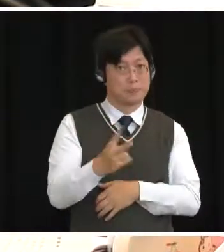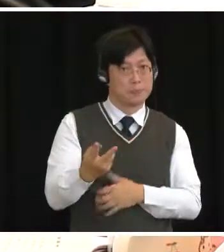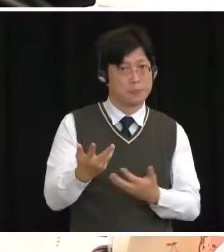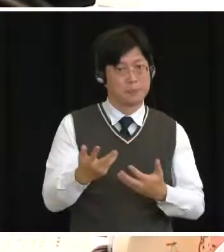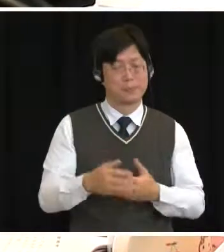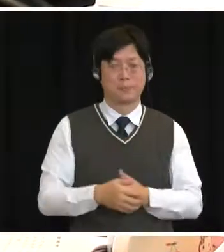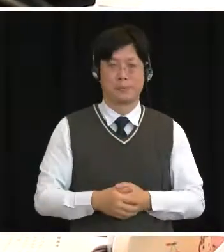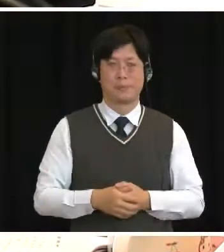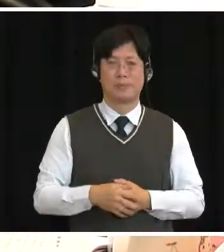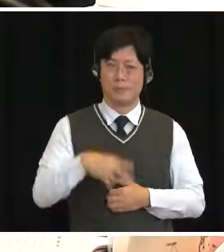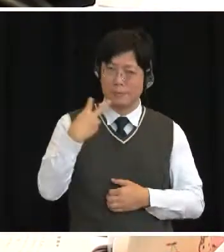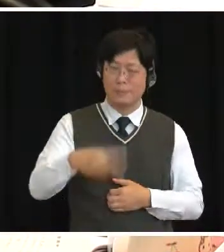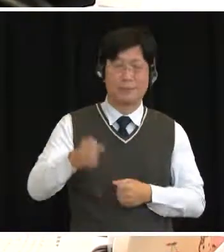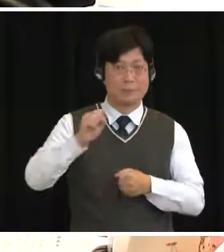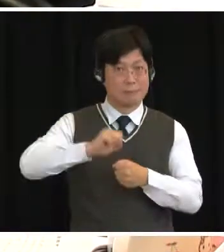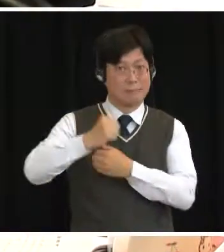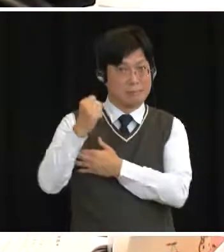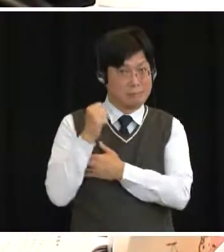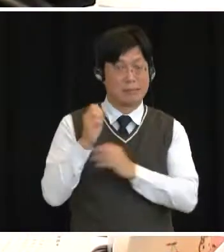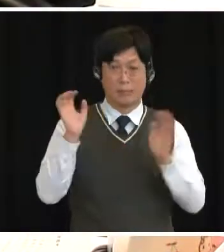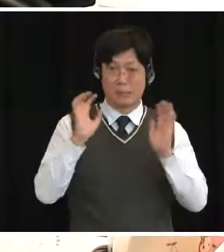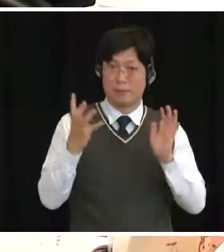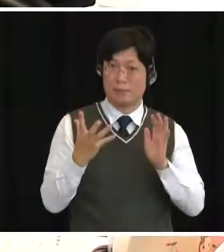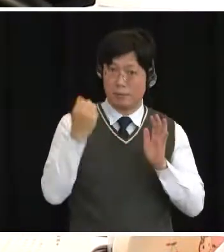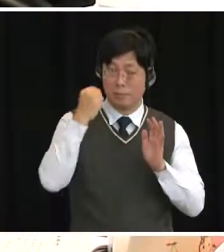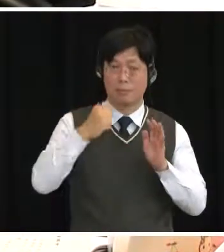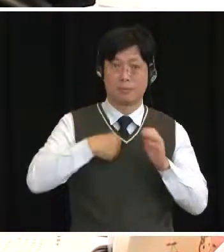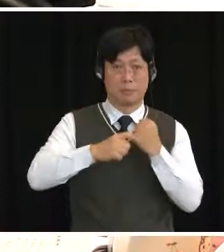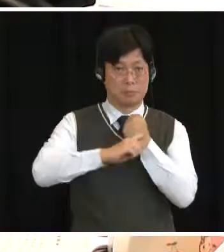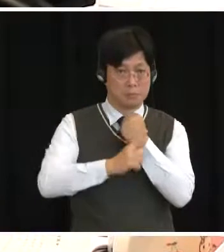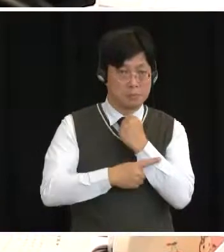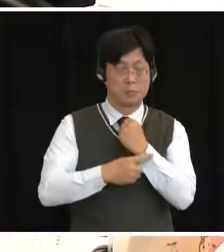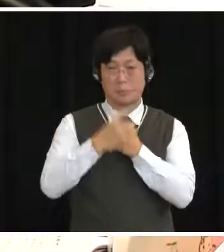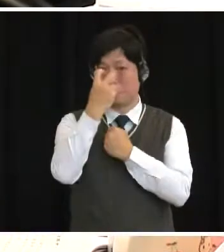or should the function be carried out by the committee?